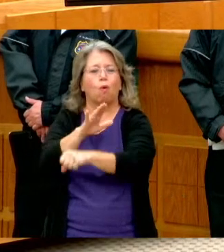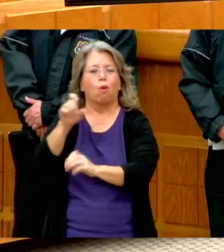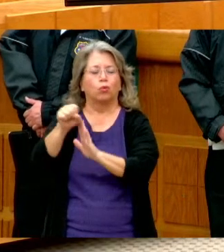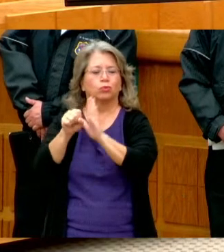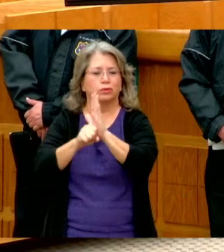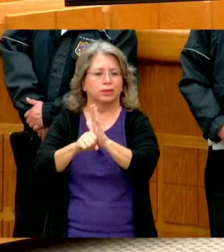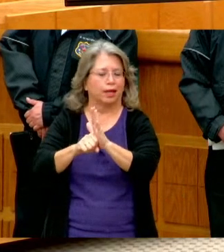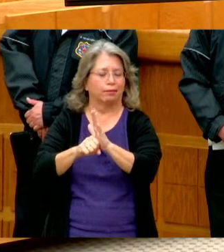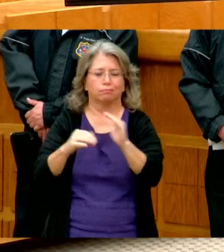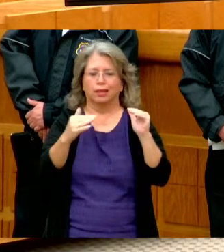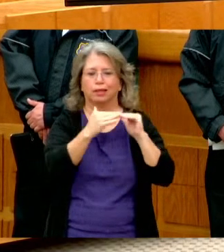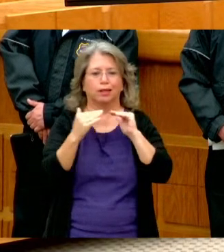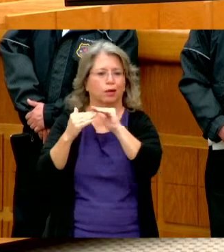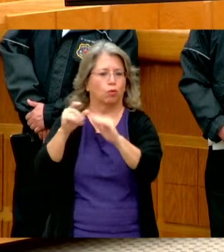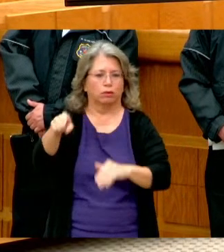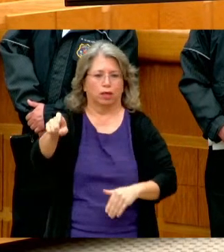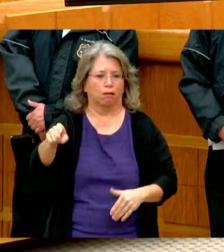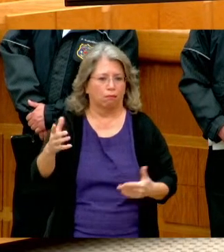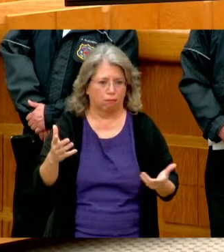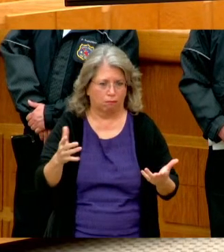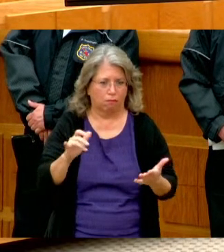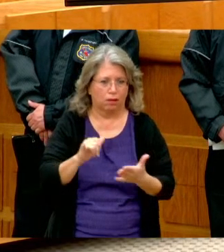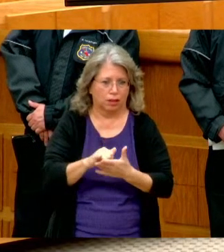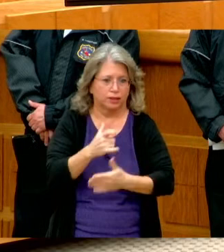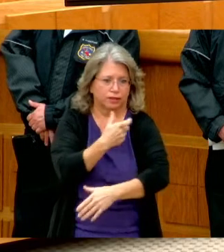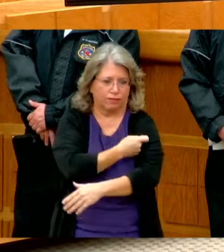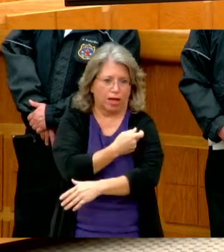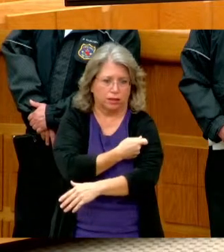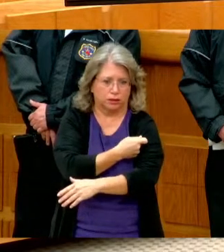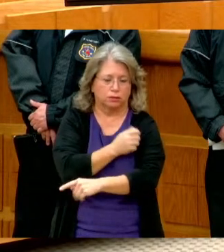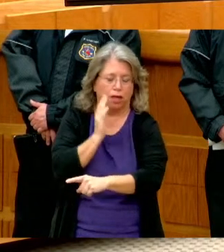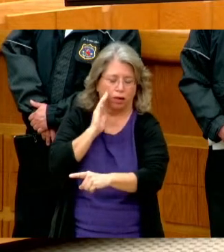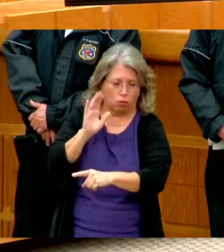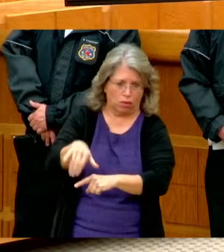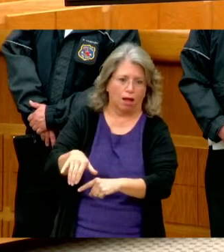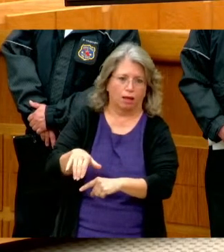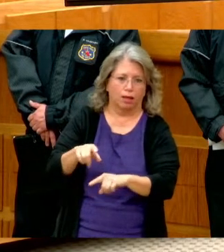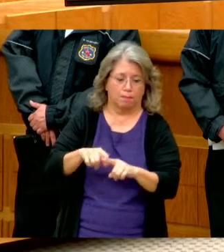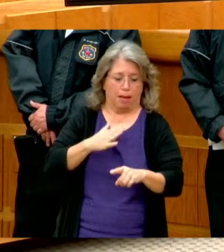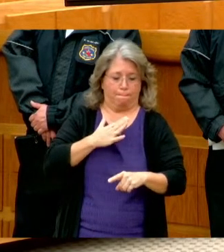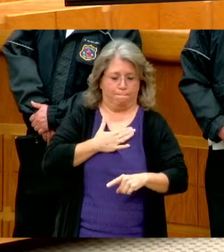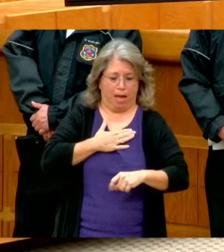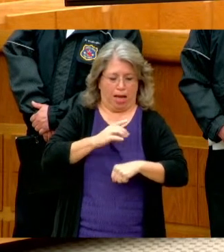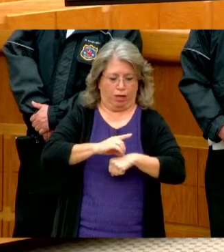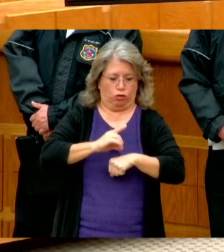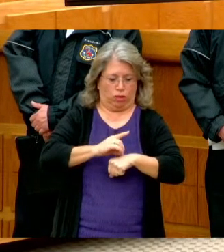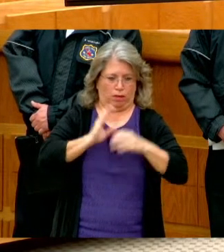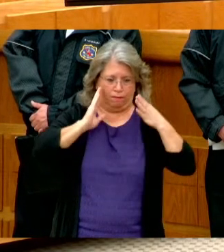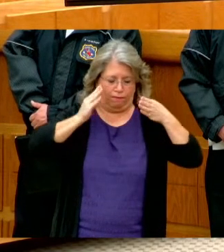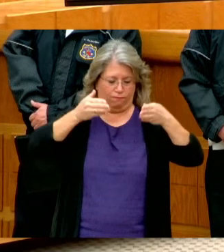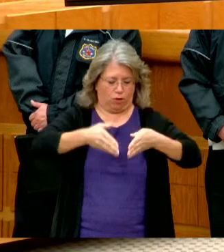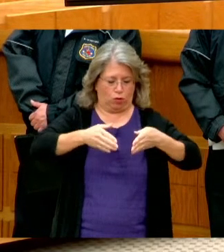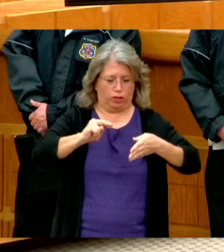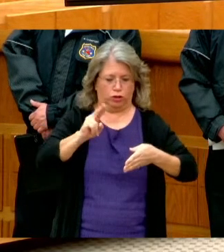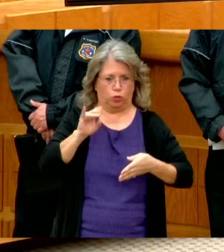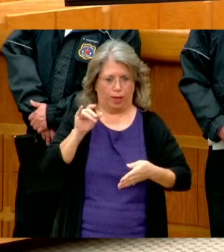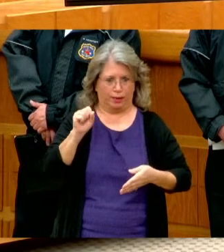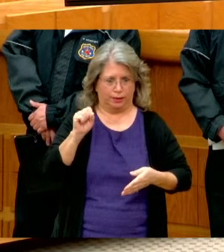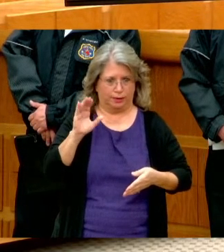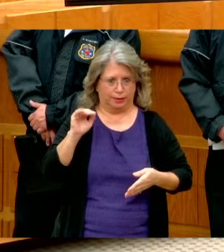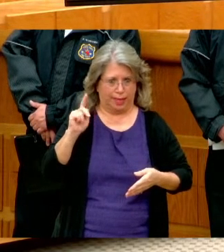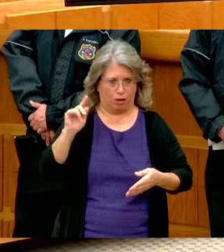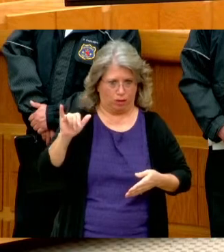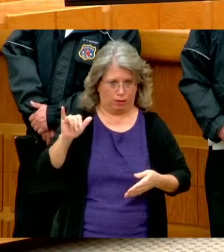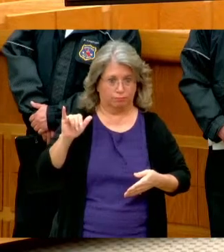aren't equally in need, because we know that they are. But my duty is to Nueces County and to demonstrate that need